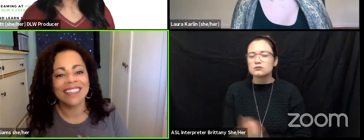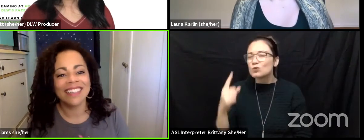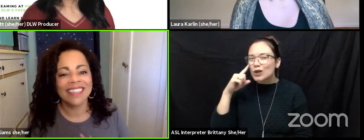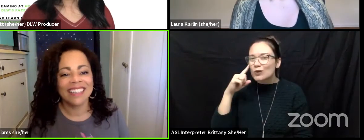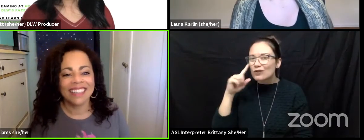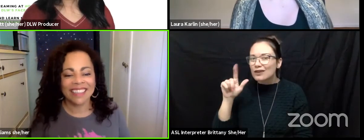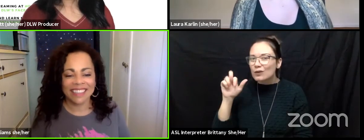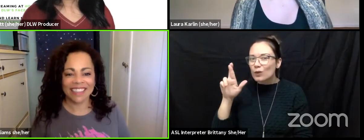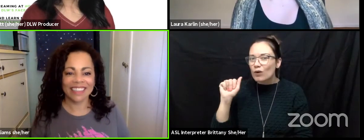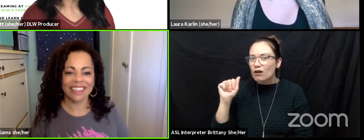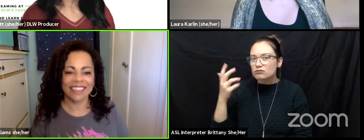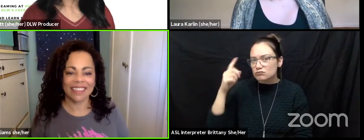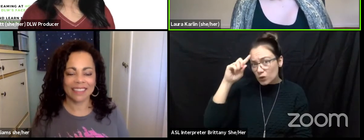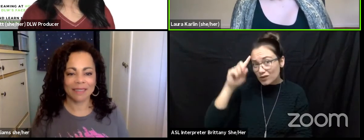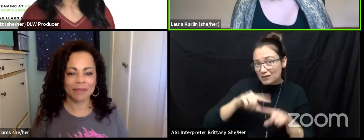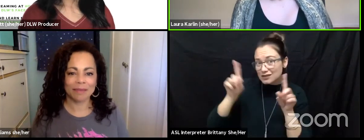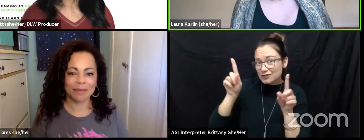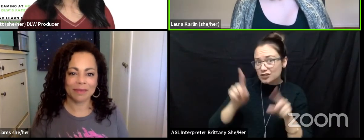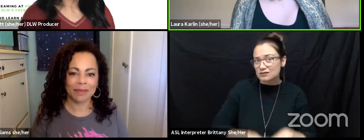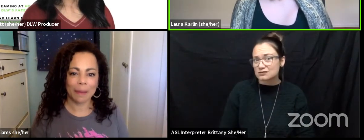Laura?